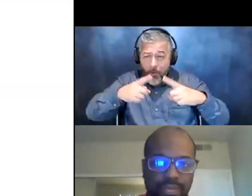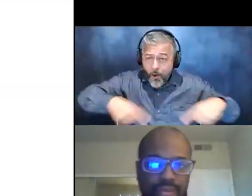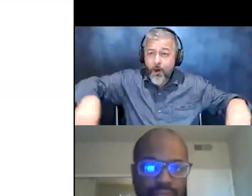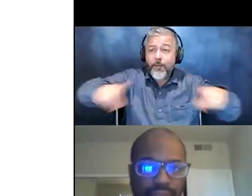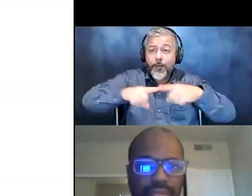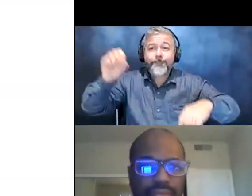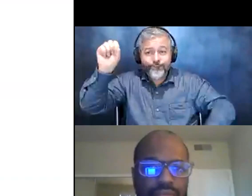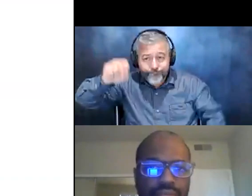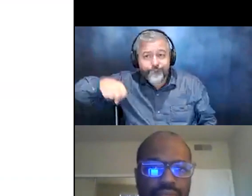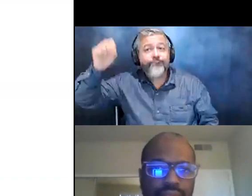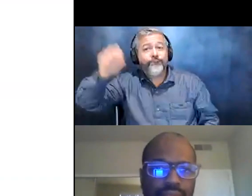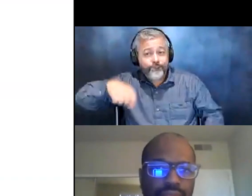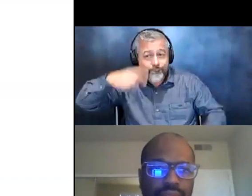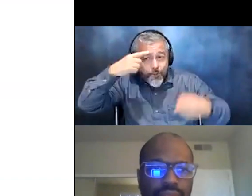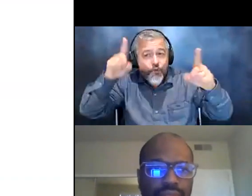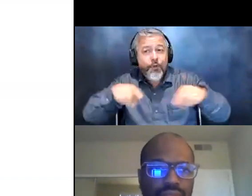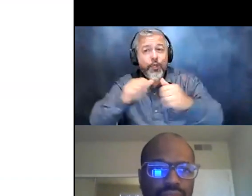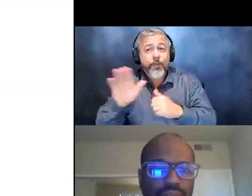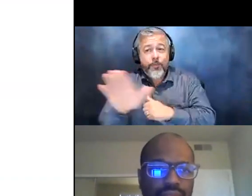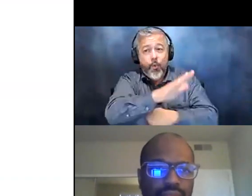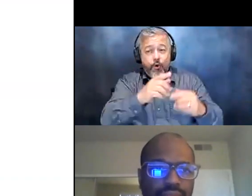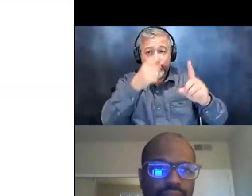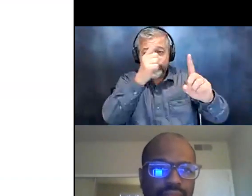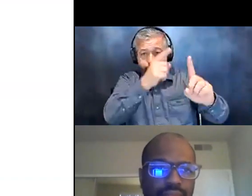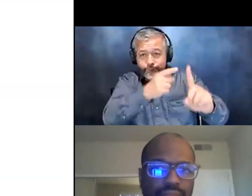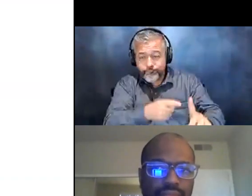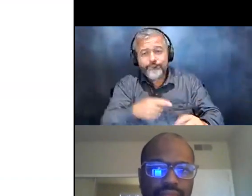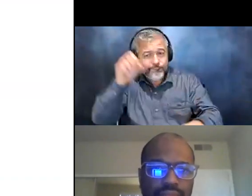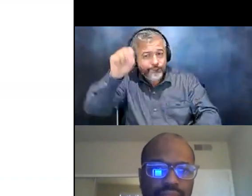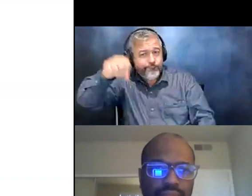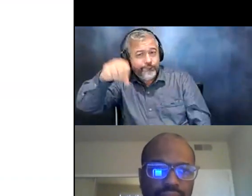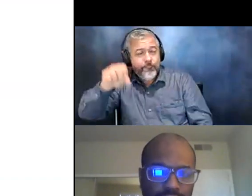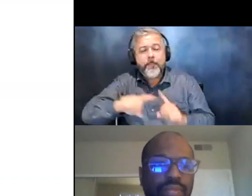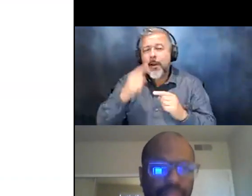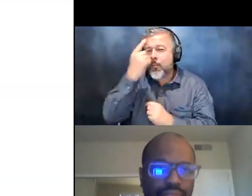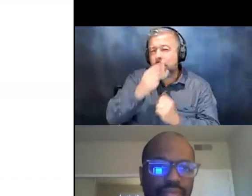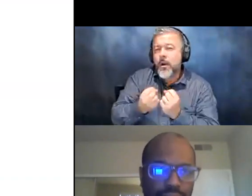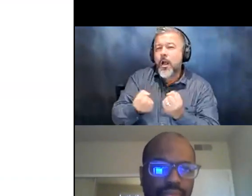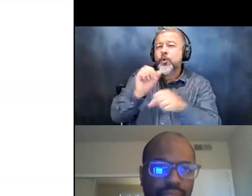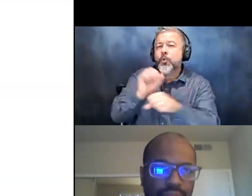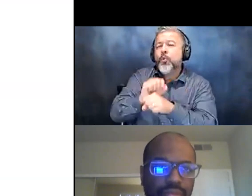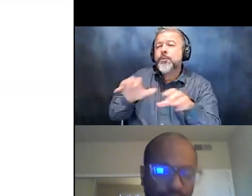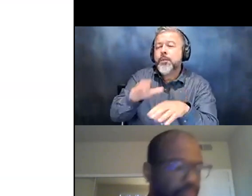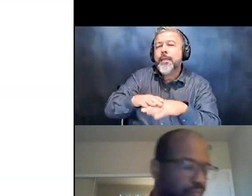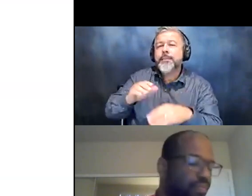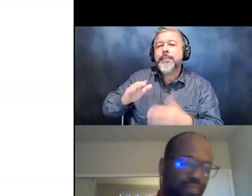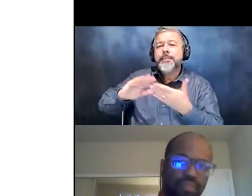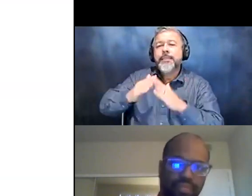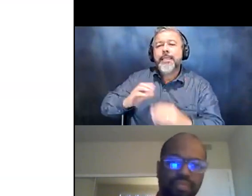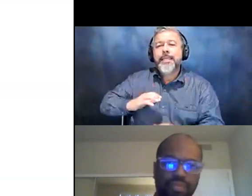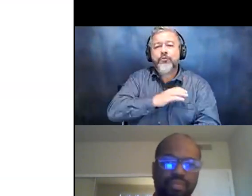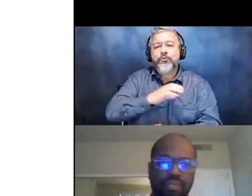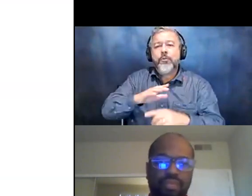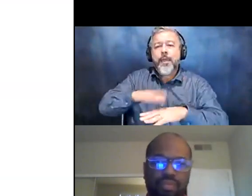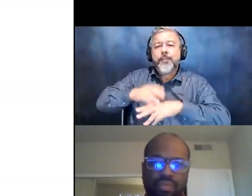these initiatives. I wonder how much work is being done at the city council and the board of supervisors level, at the